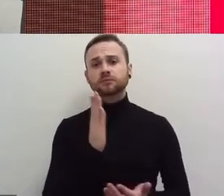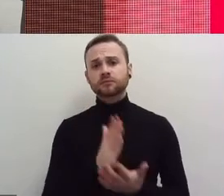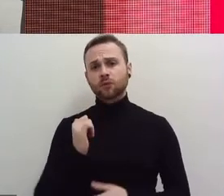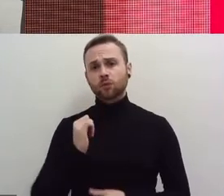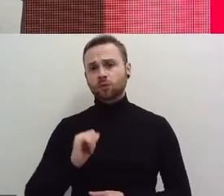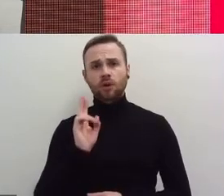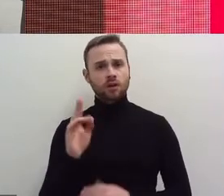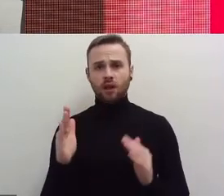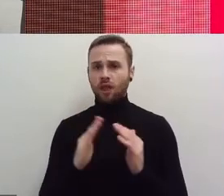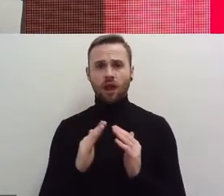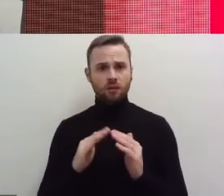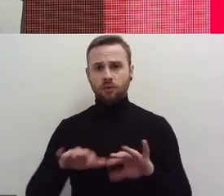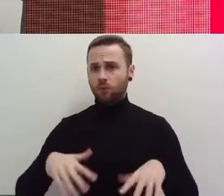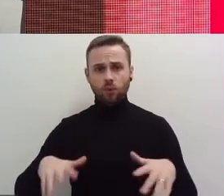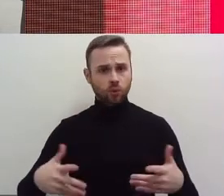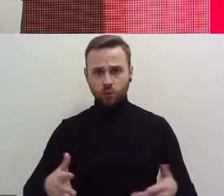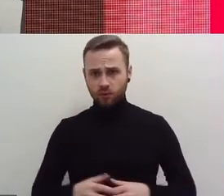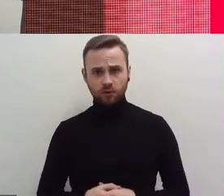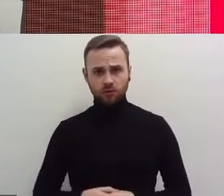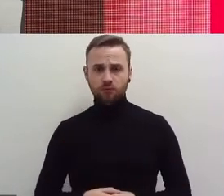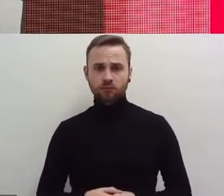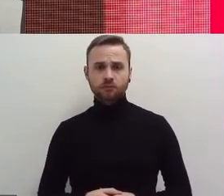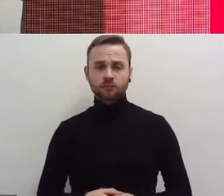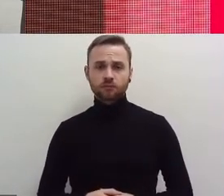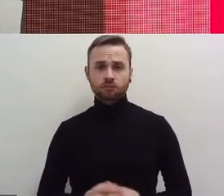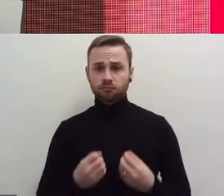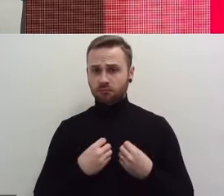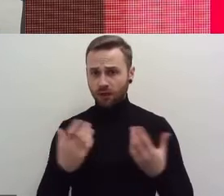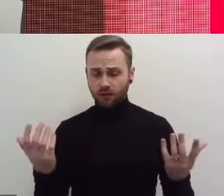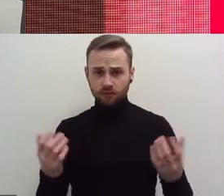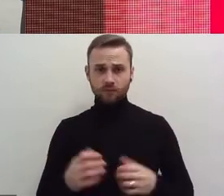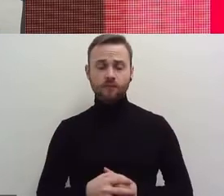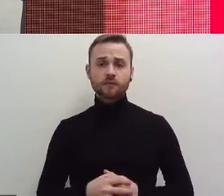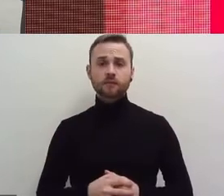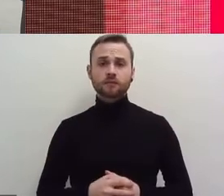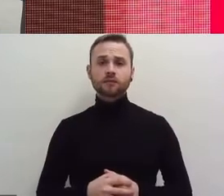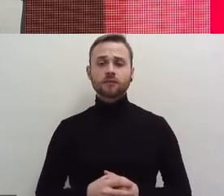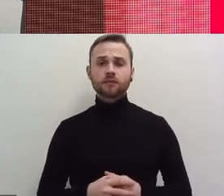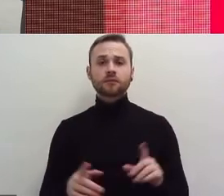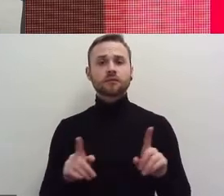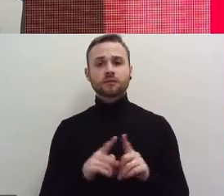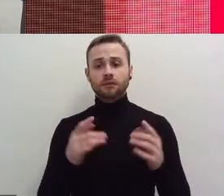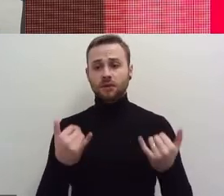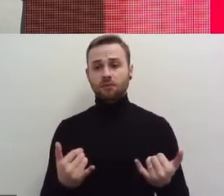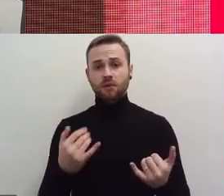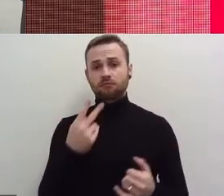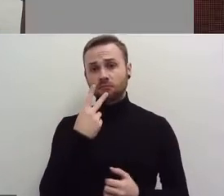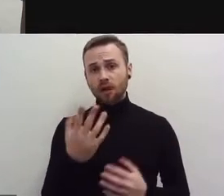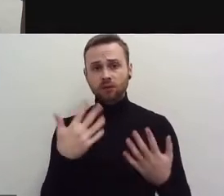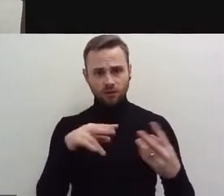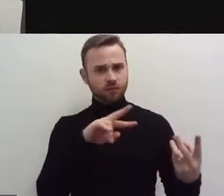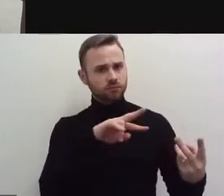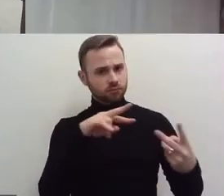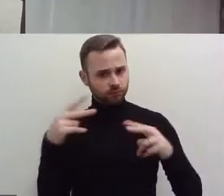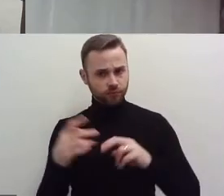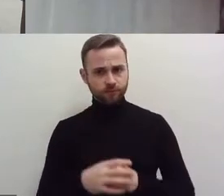seeing the changes. So I will begin to ask my question to Julian about, in